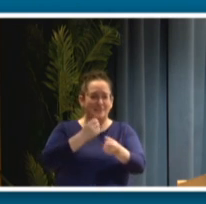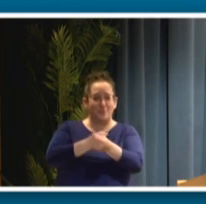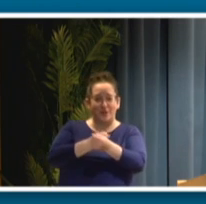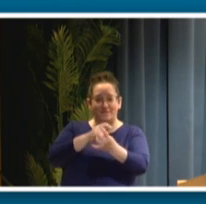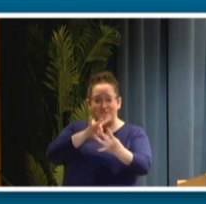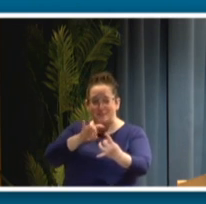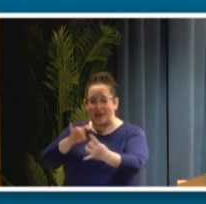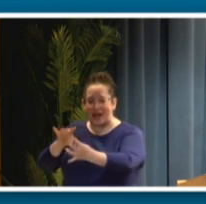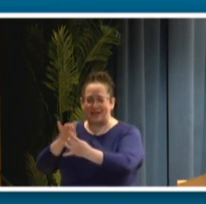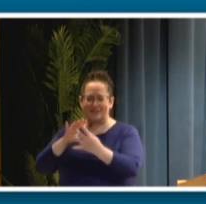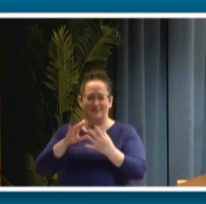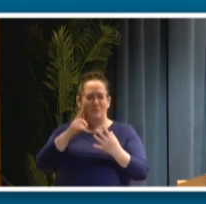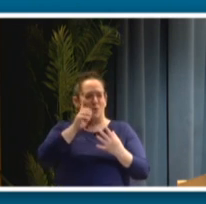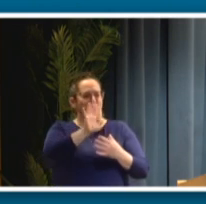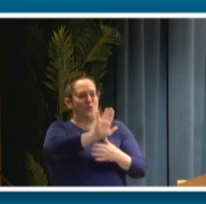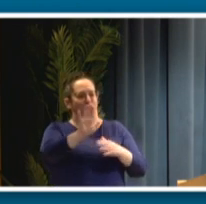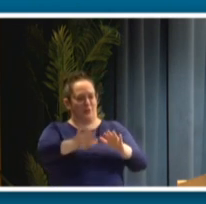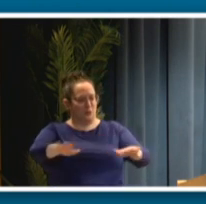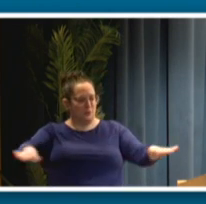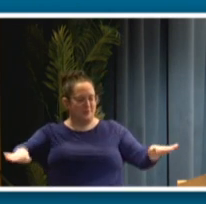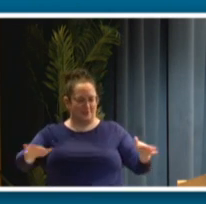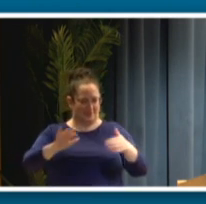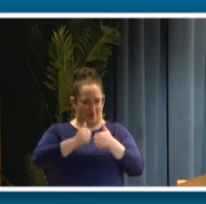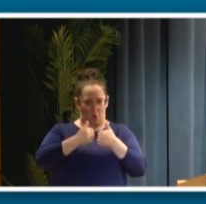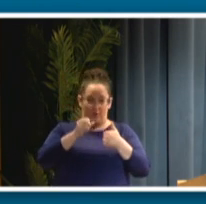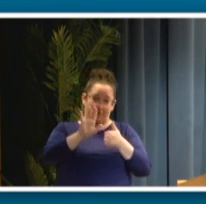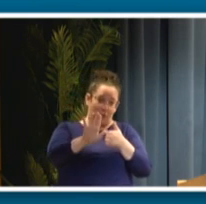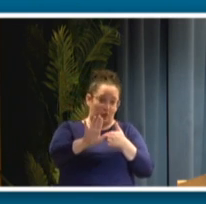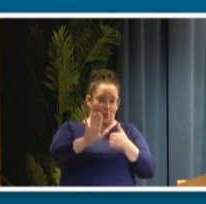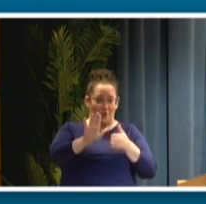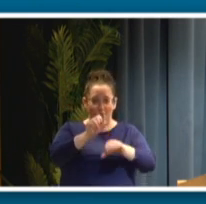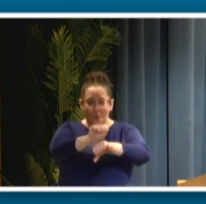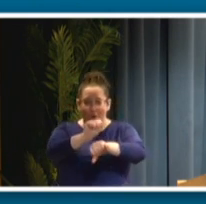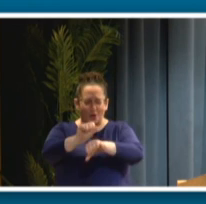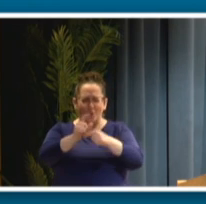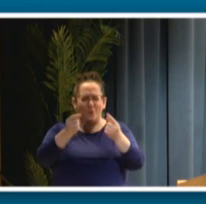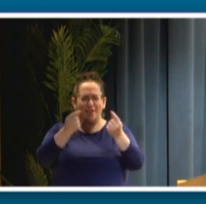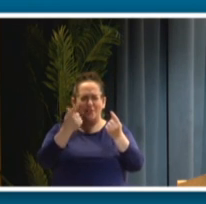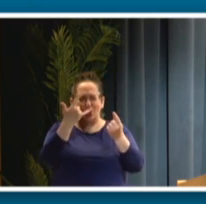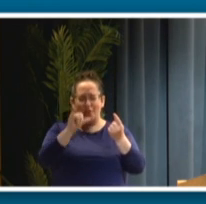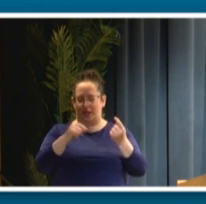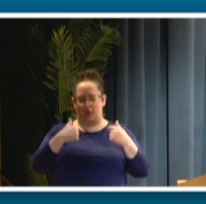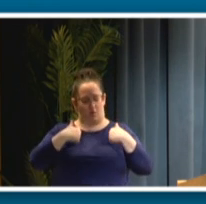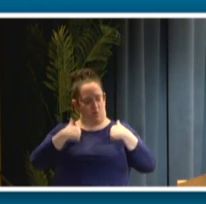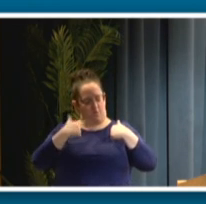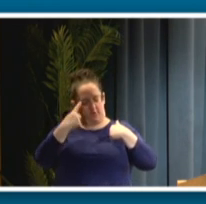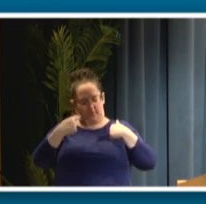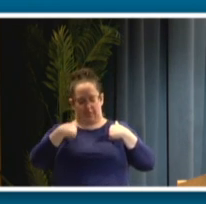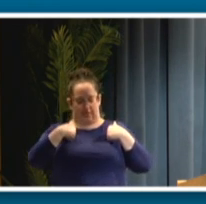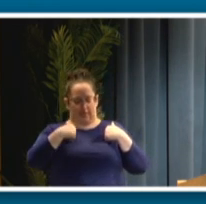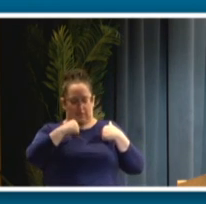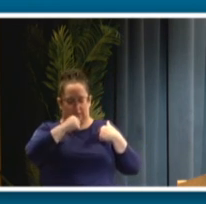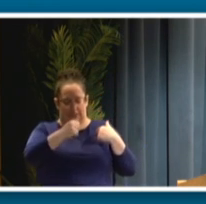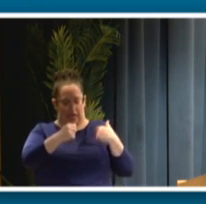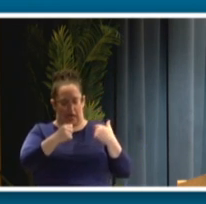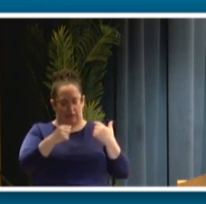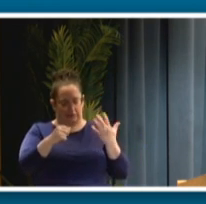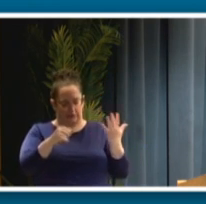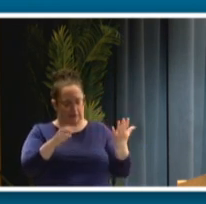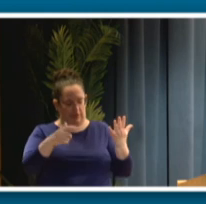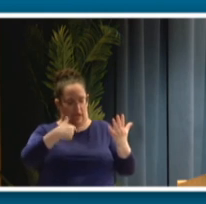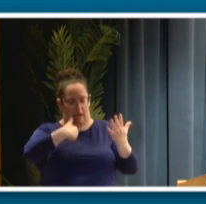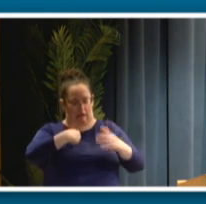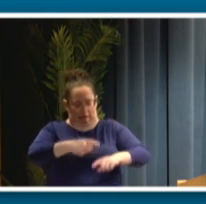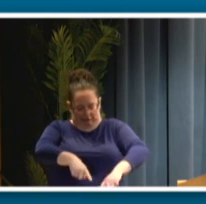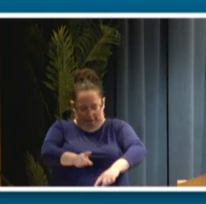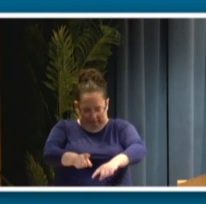I don't do that. Now, I know I got a lot of friends who have writing circles, and I'm way too insecure to share my work before